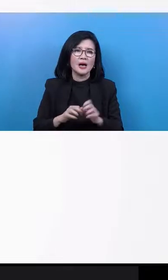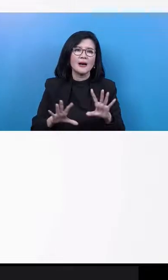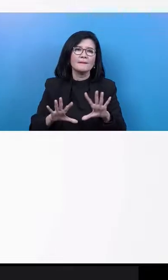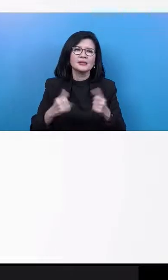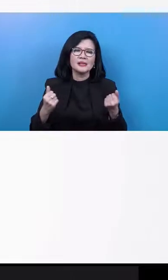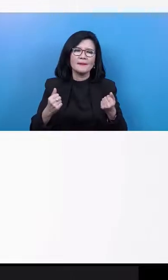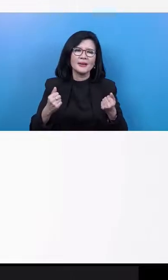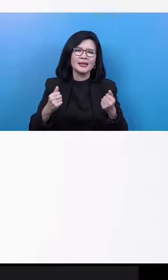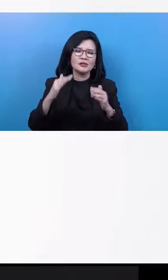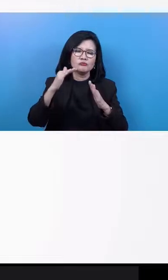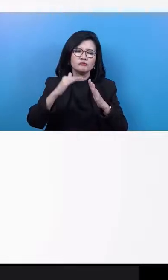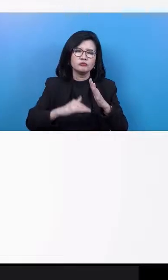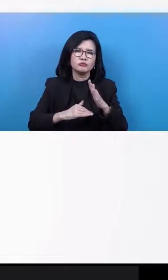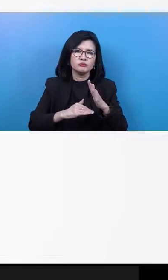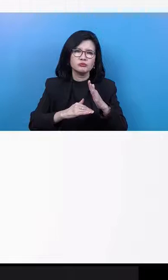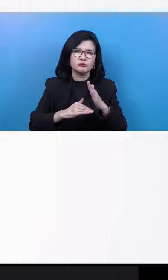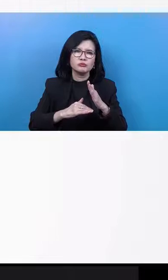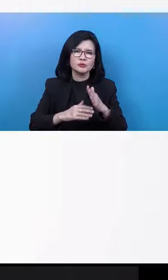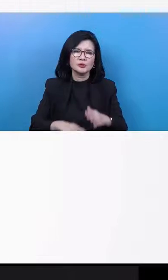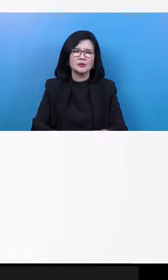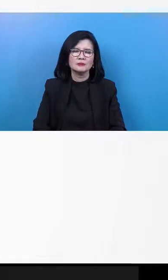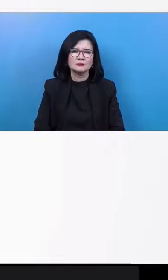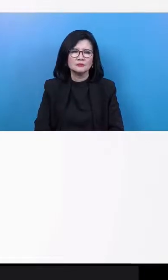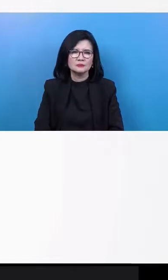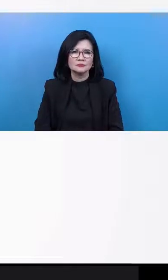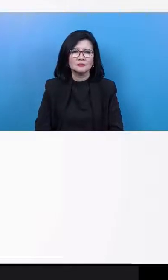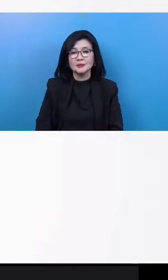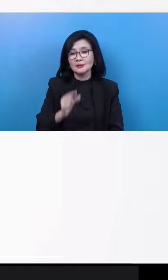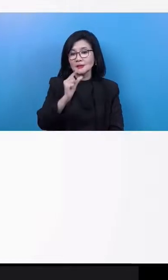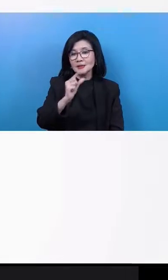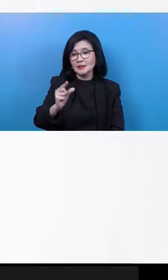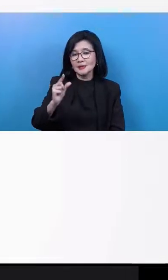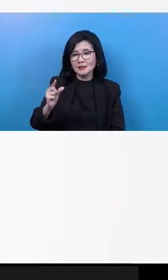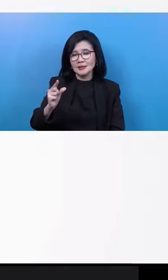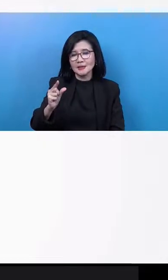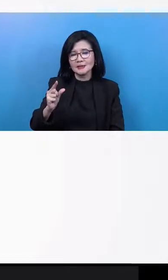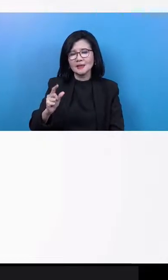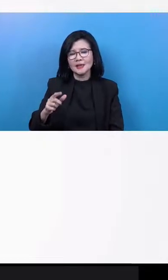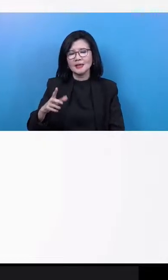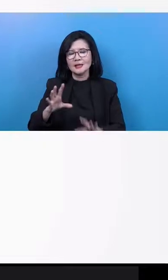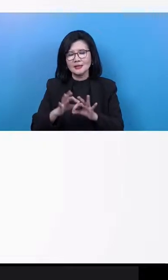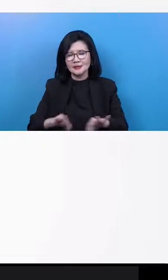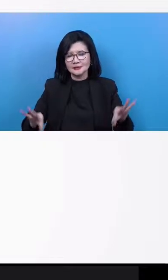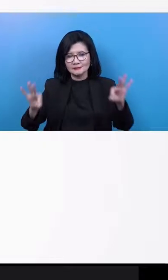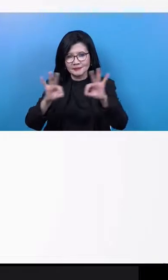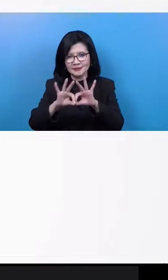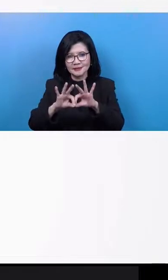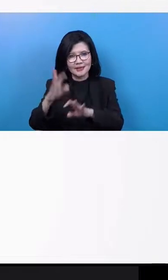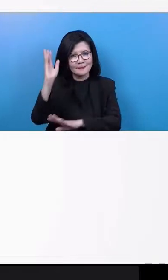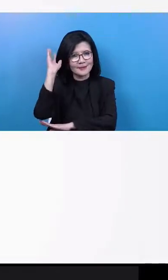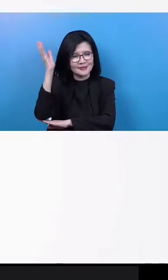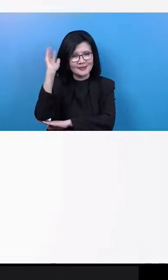your presentation. Thank you for your presentation and your leadership in the AUC. Thank you.